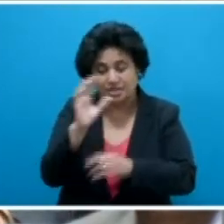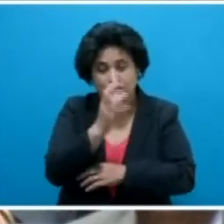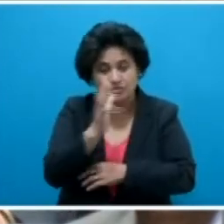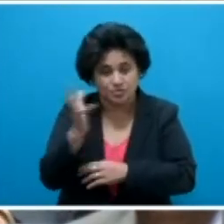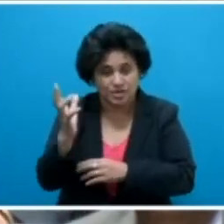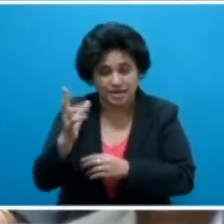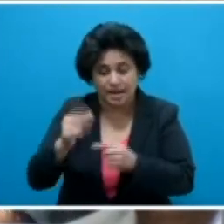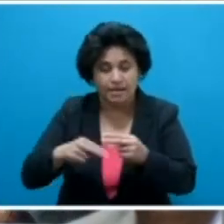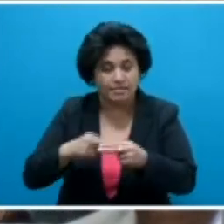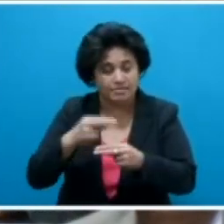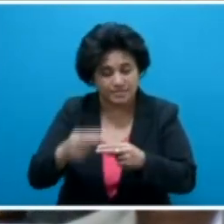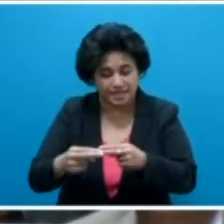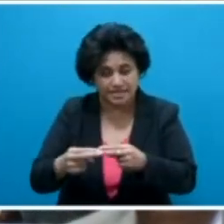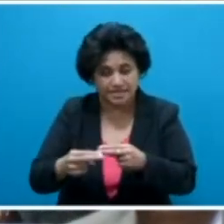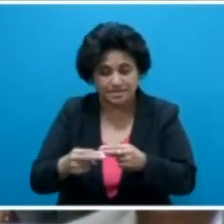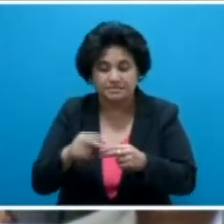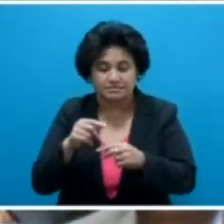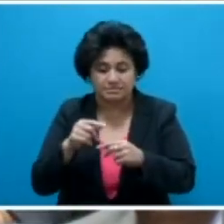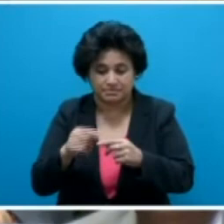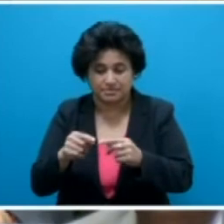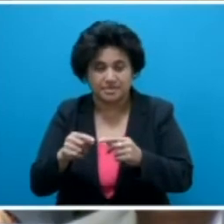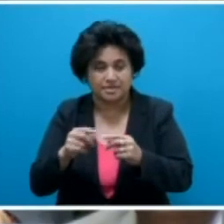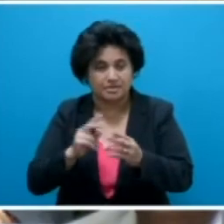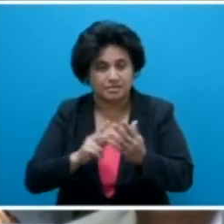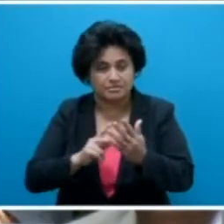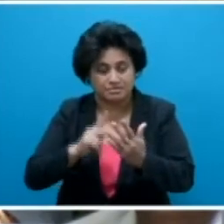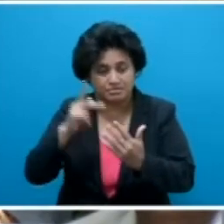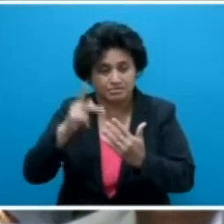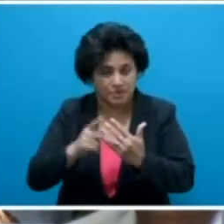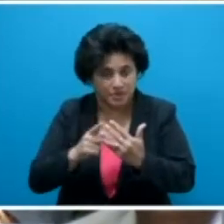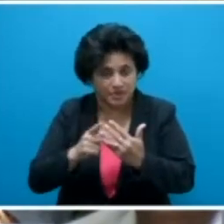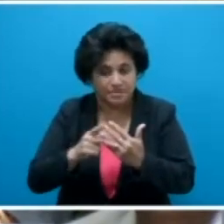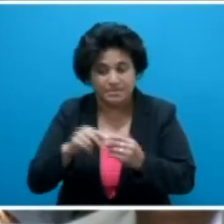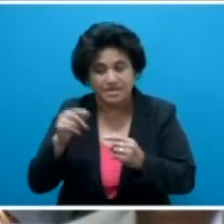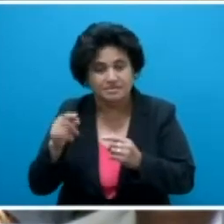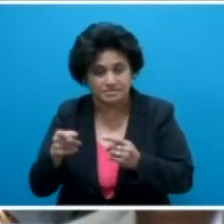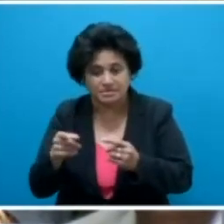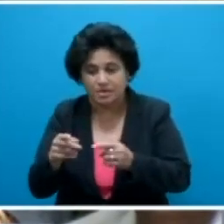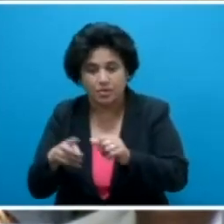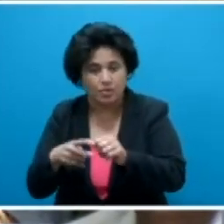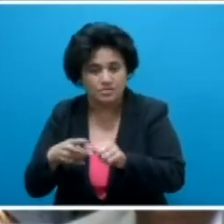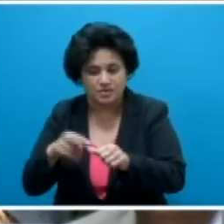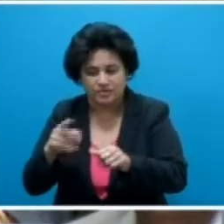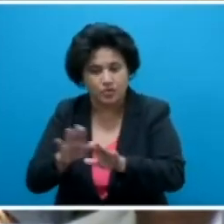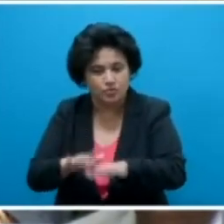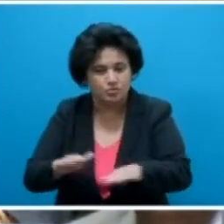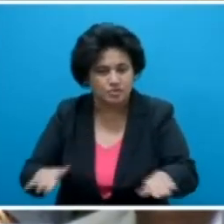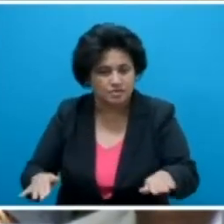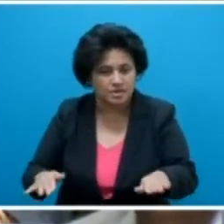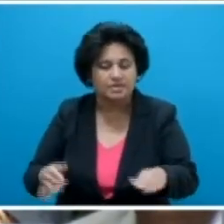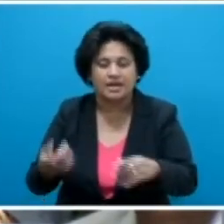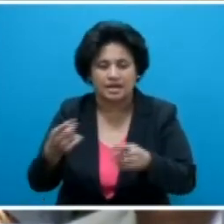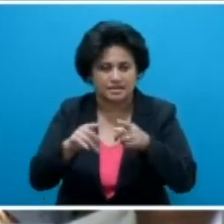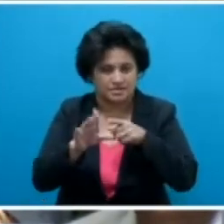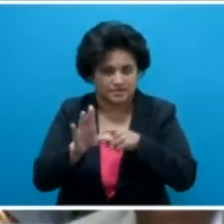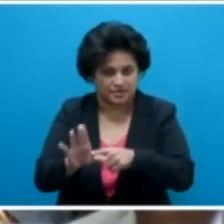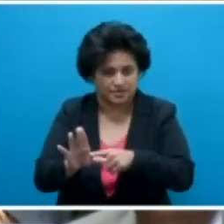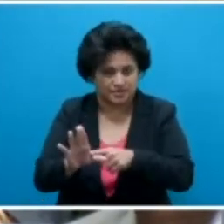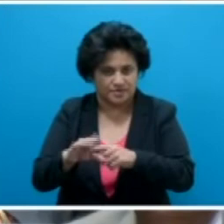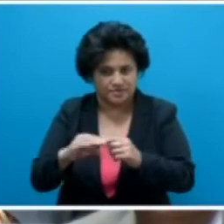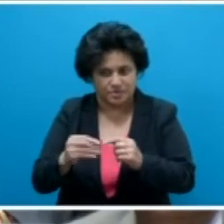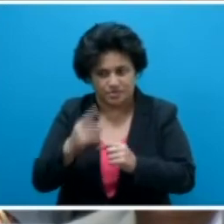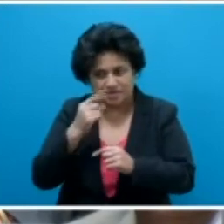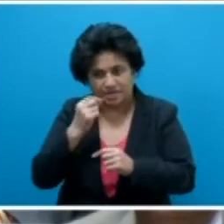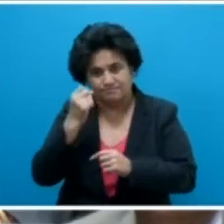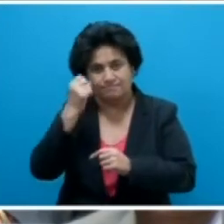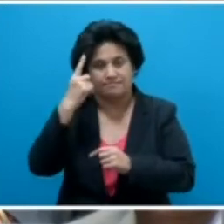part of government's responsibility to our children and youth, the future of our beloved nation. It is part of